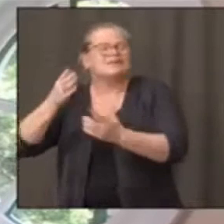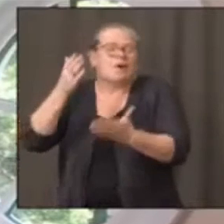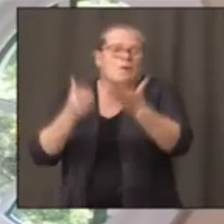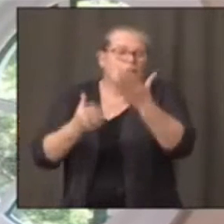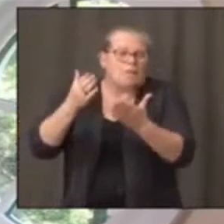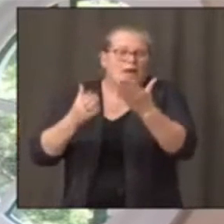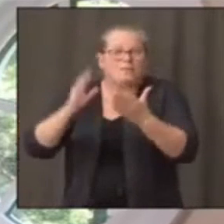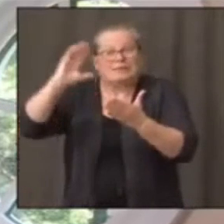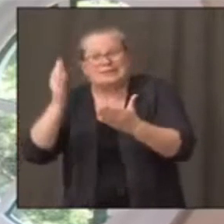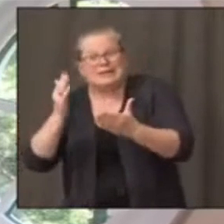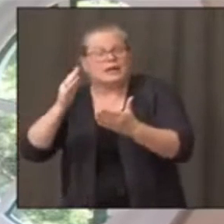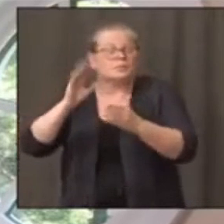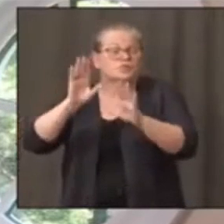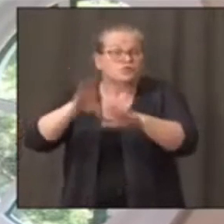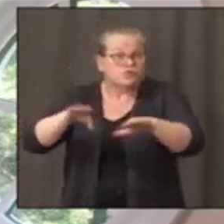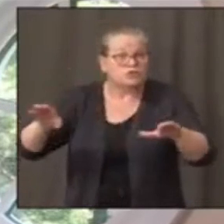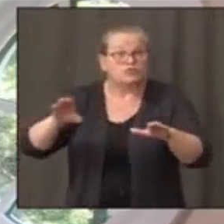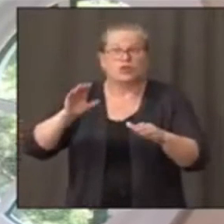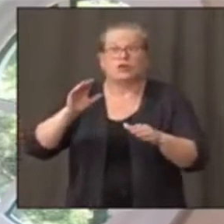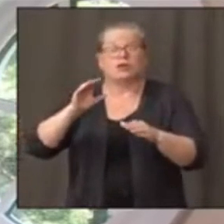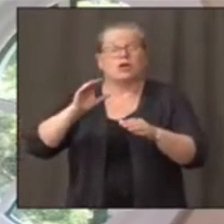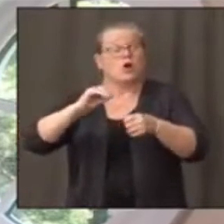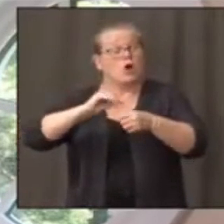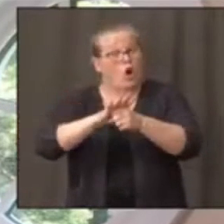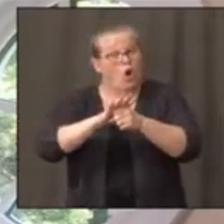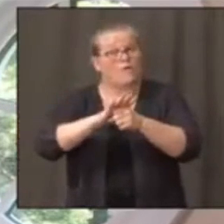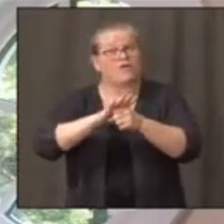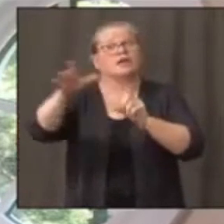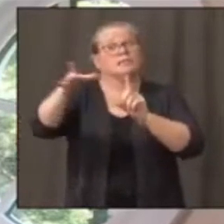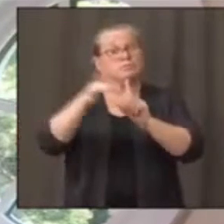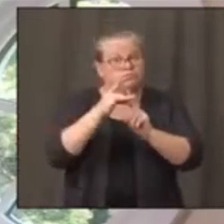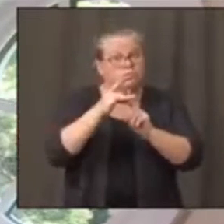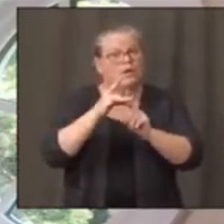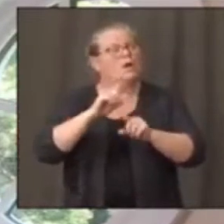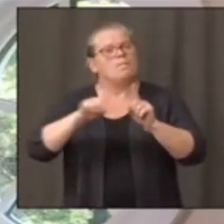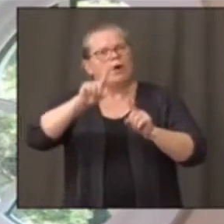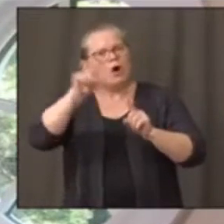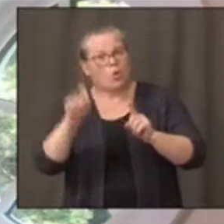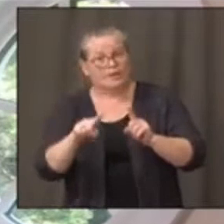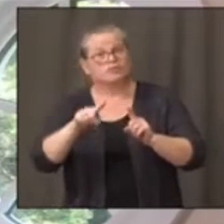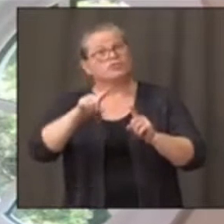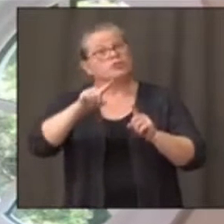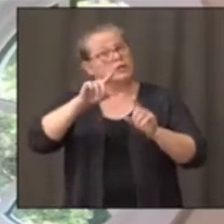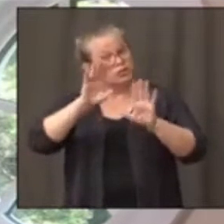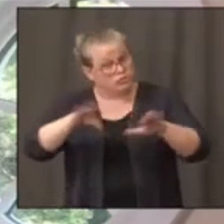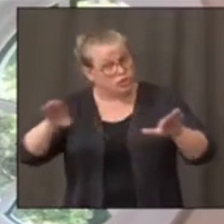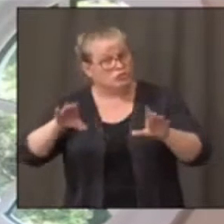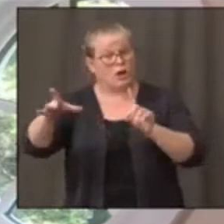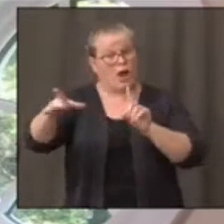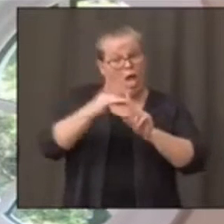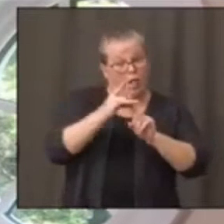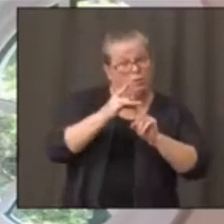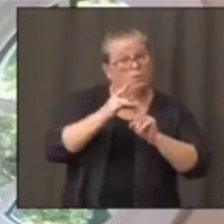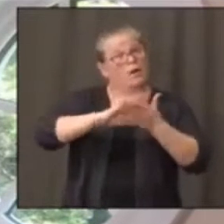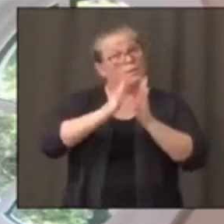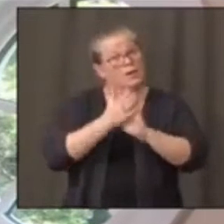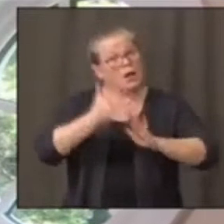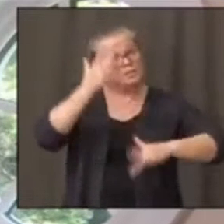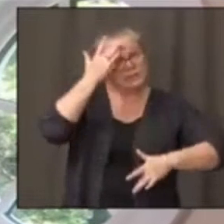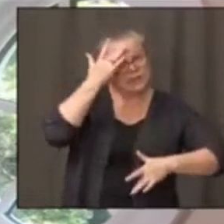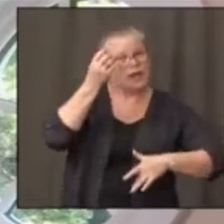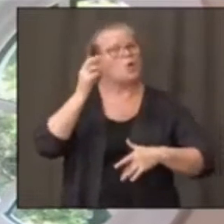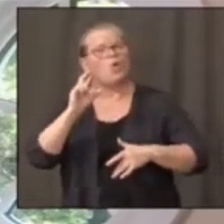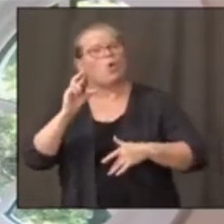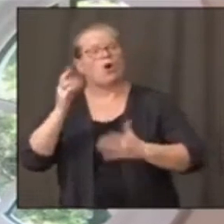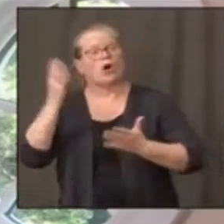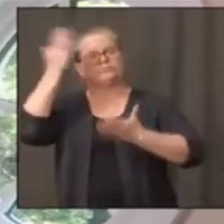symptomatic COVID. But the question is, when they do, could they get sick? And I think the answer is yes, they can. Low risk doesn't mean no risk. And I think we need to